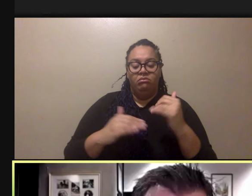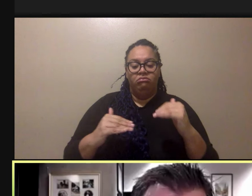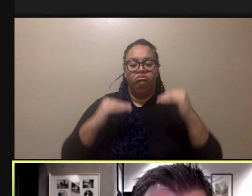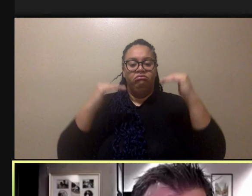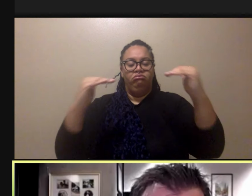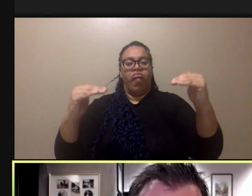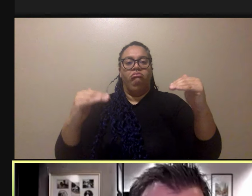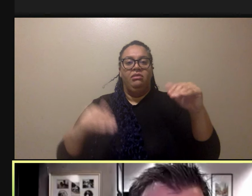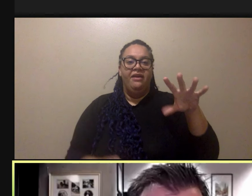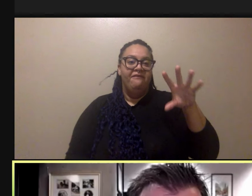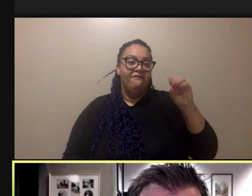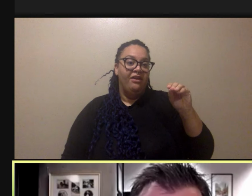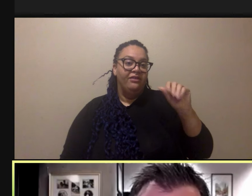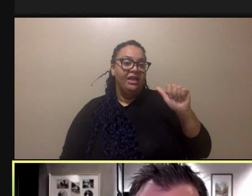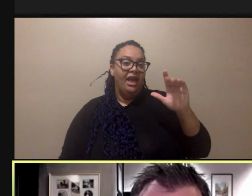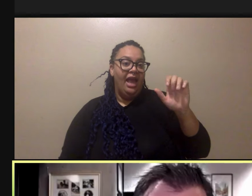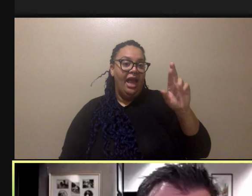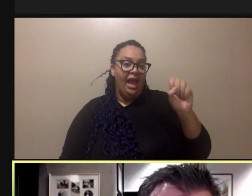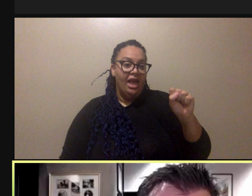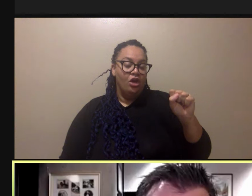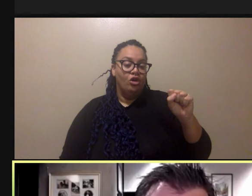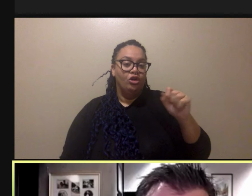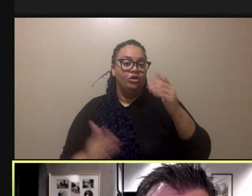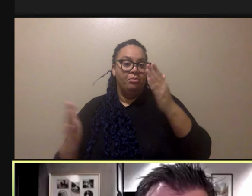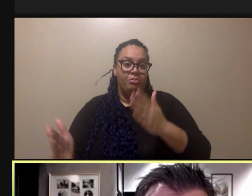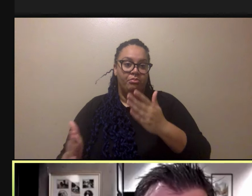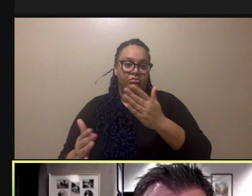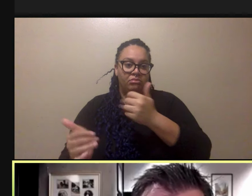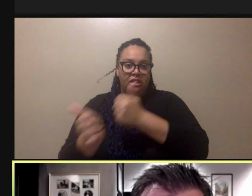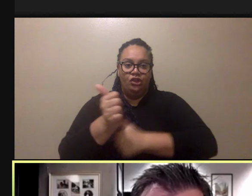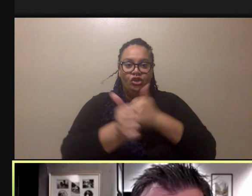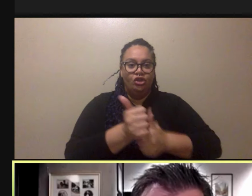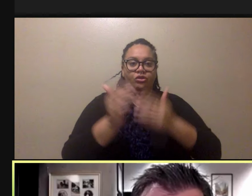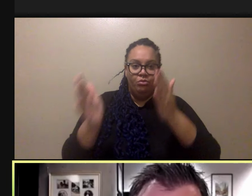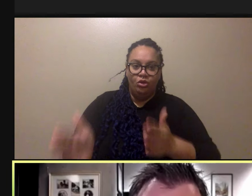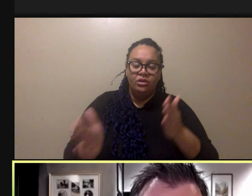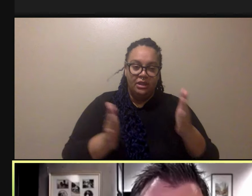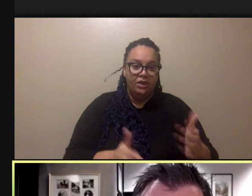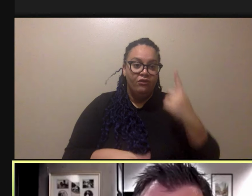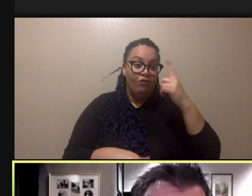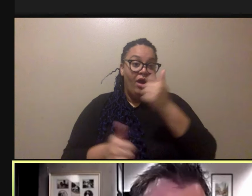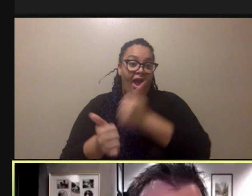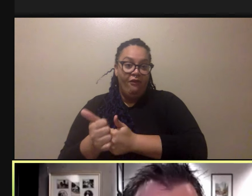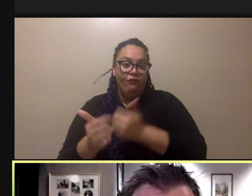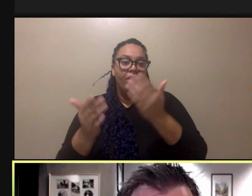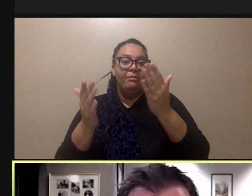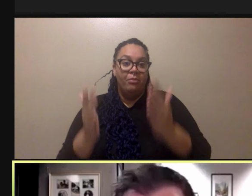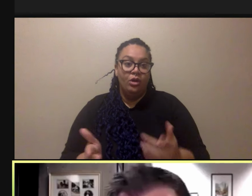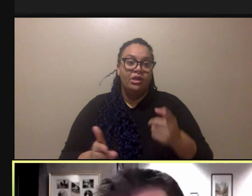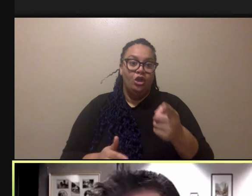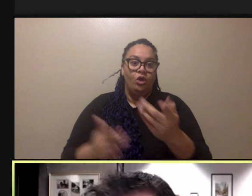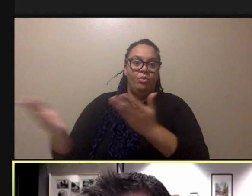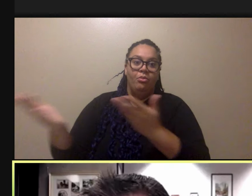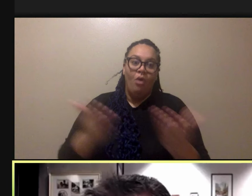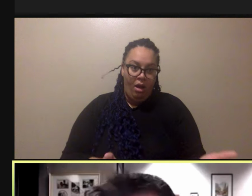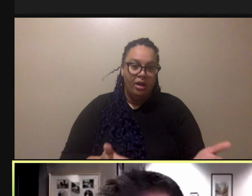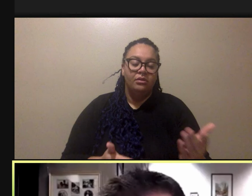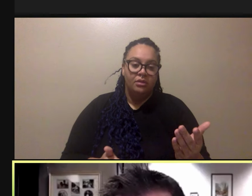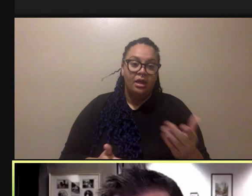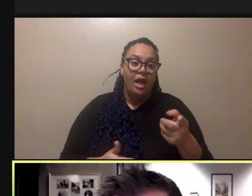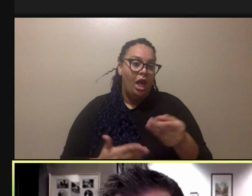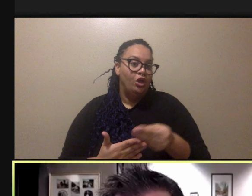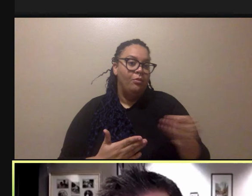50 acres per head from the company or from the colony for every person you brought over, and